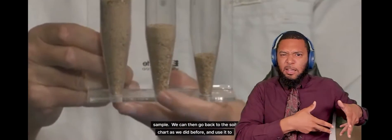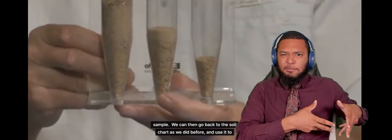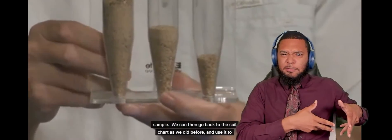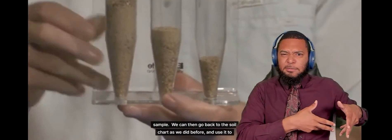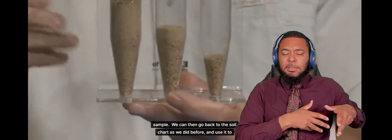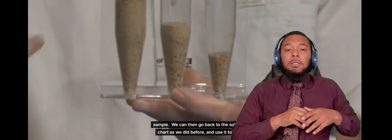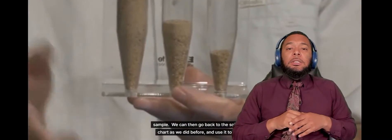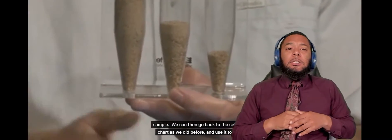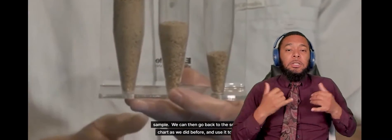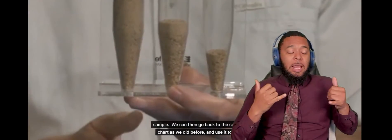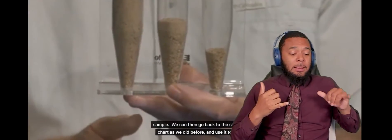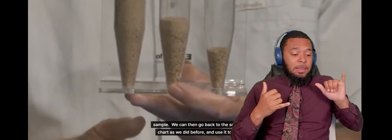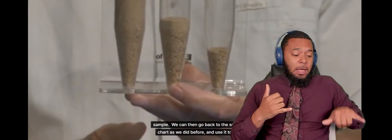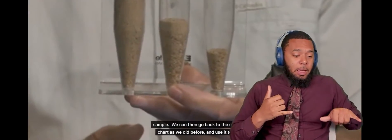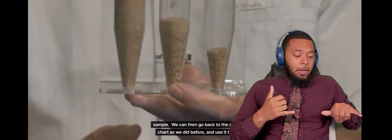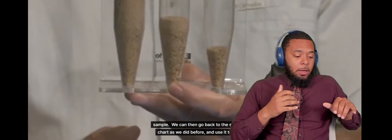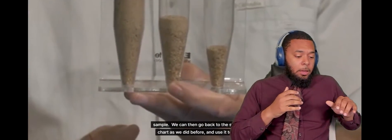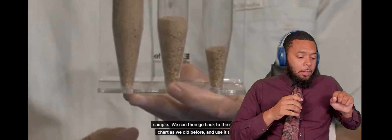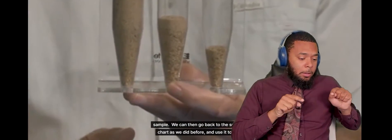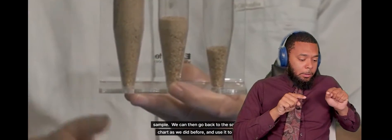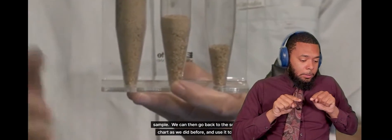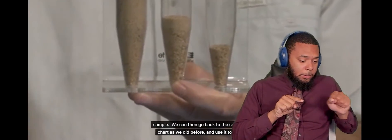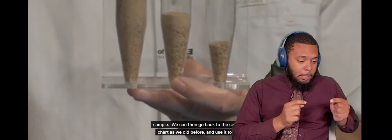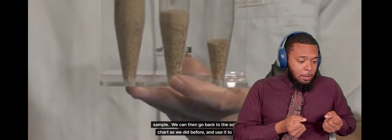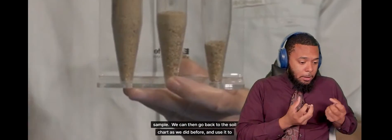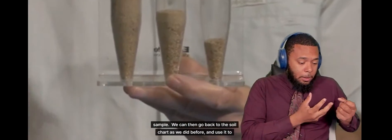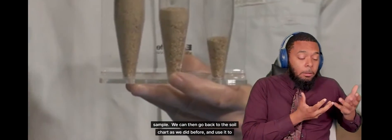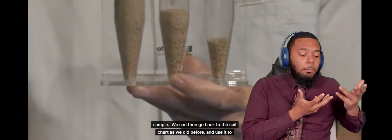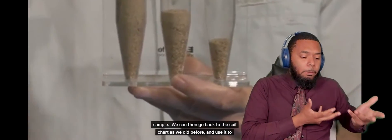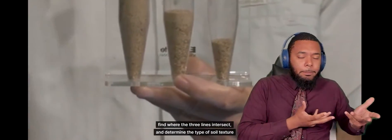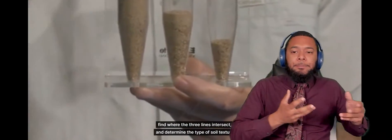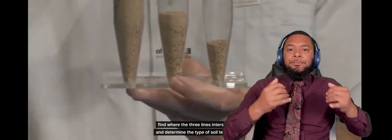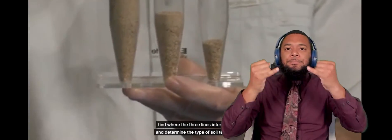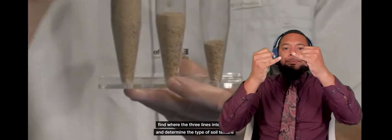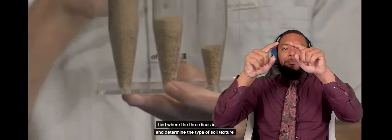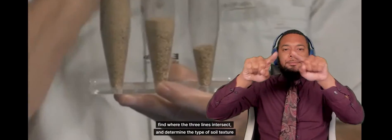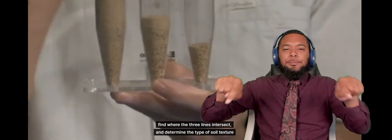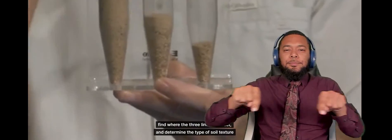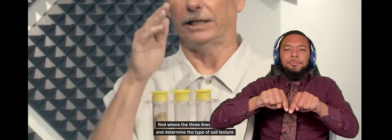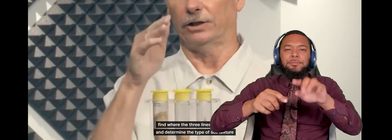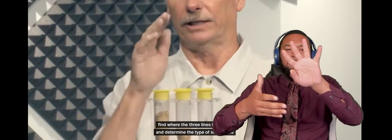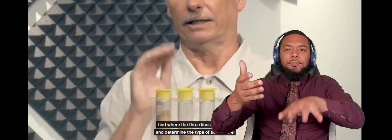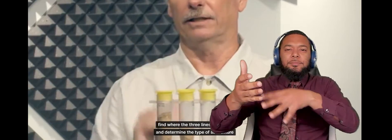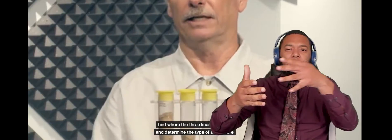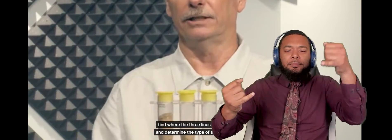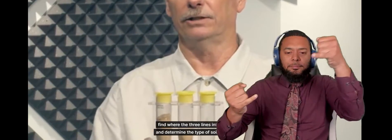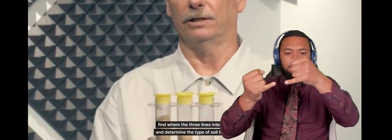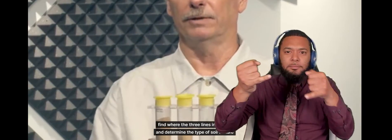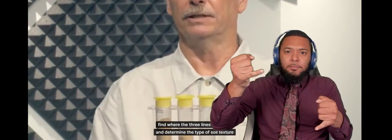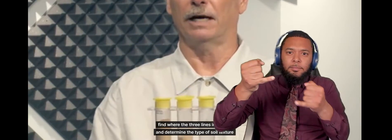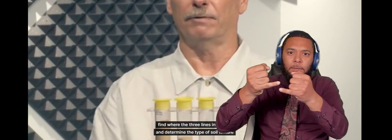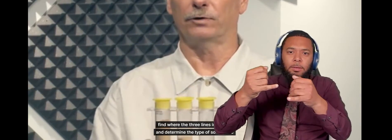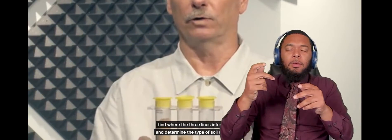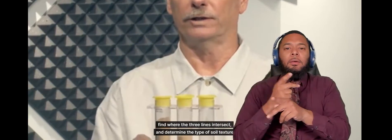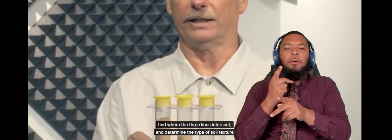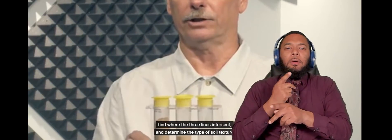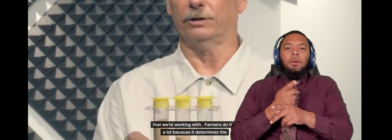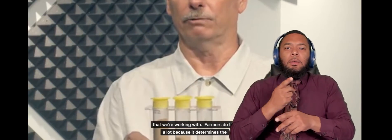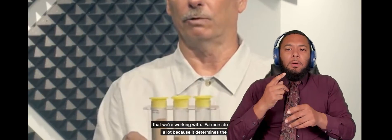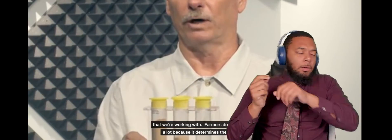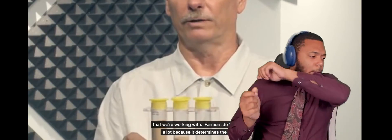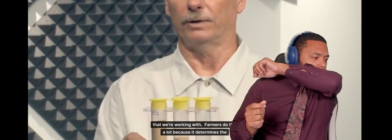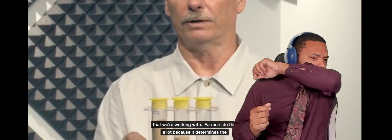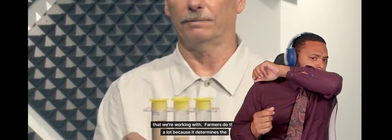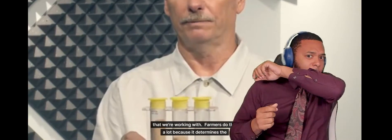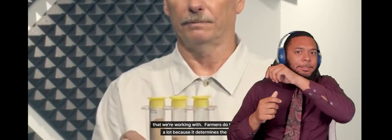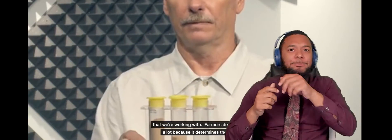We can then go back to our soil chart as we did before and use that to find where those three lines intersect and determine the type of soil texture